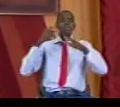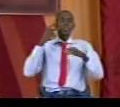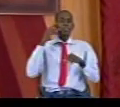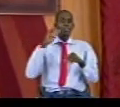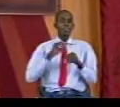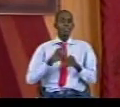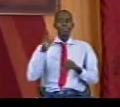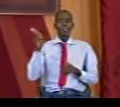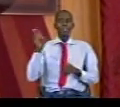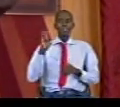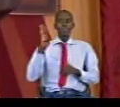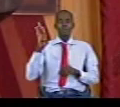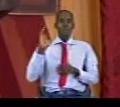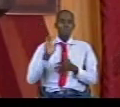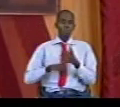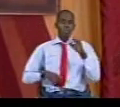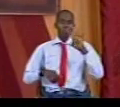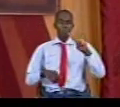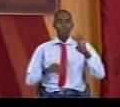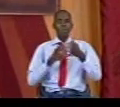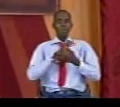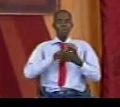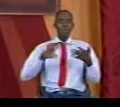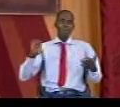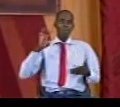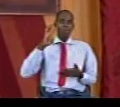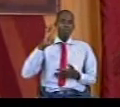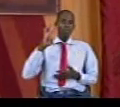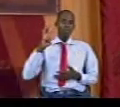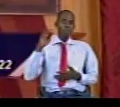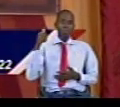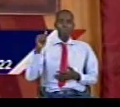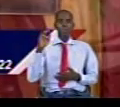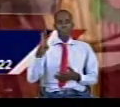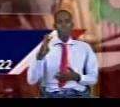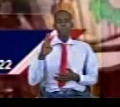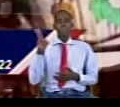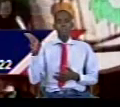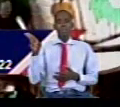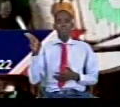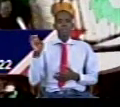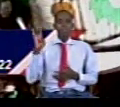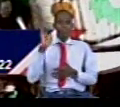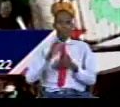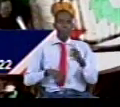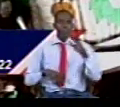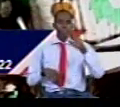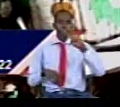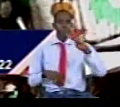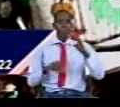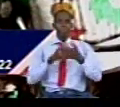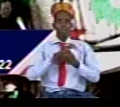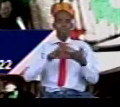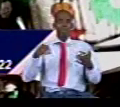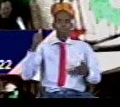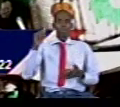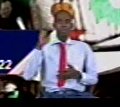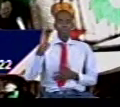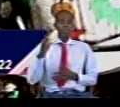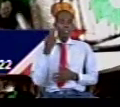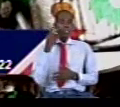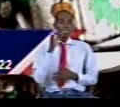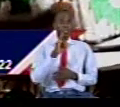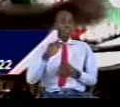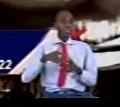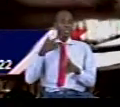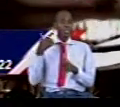4, we're looking at verse 14. Hebrews chapter 4, reading from verse 14. Seeing then that